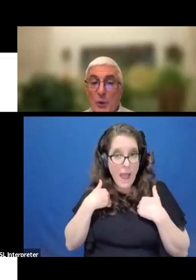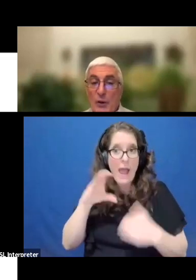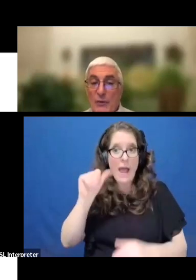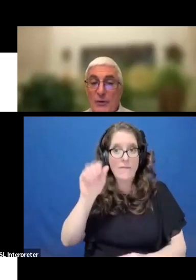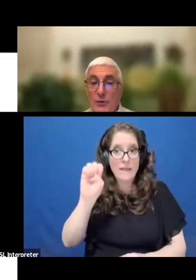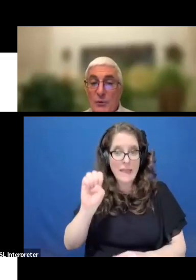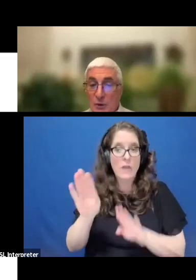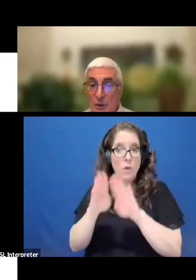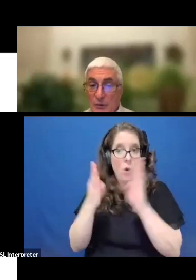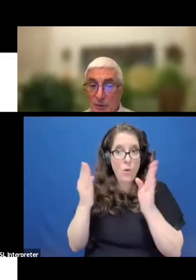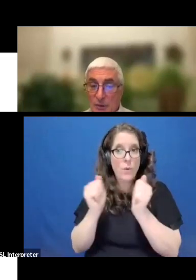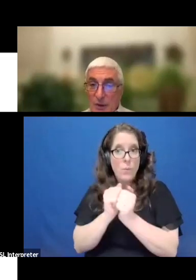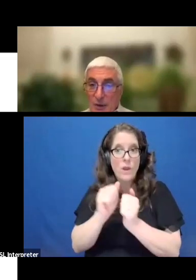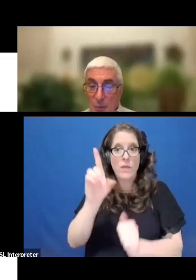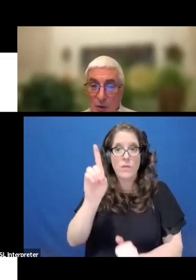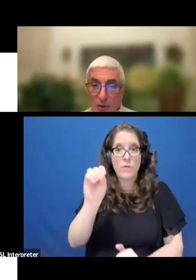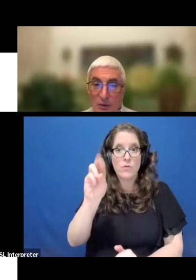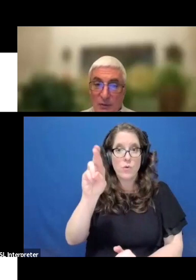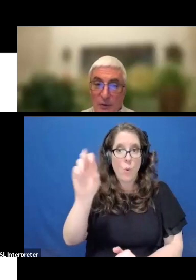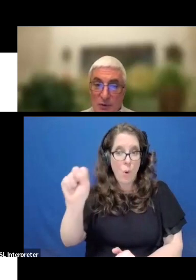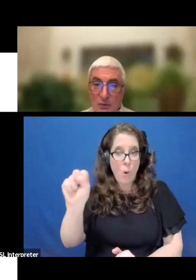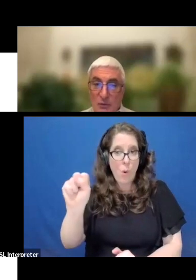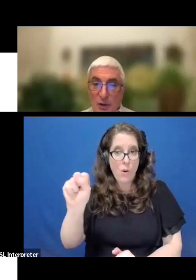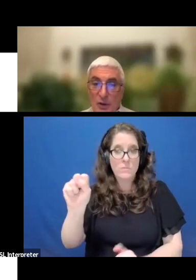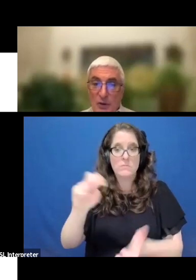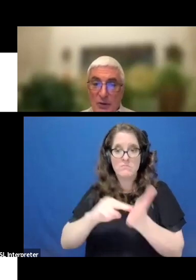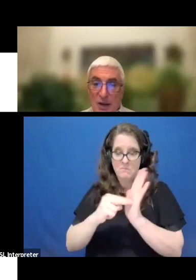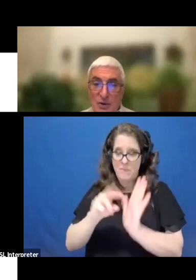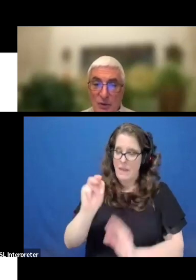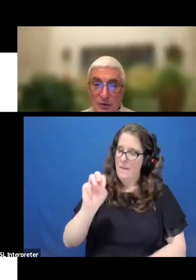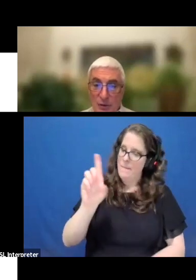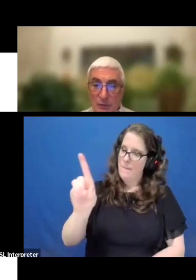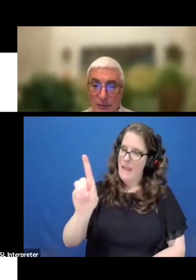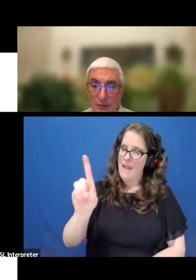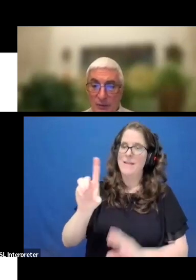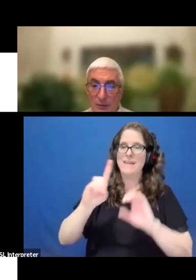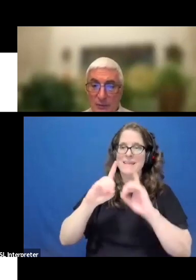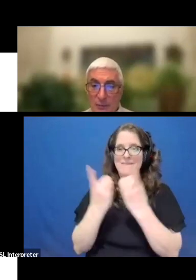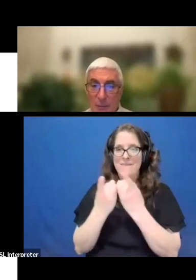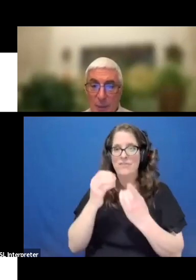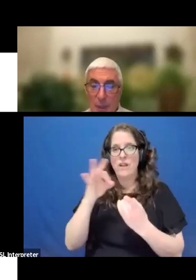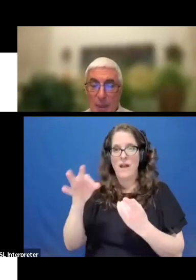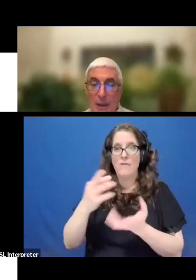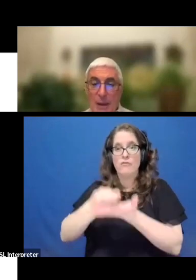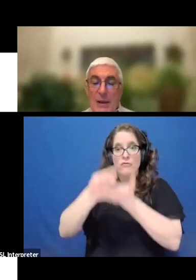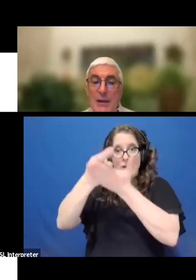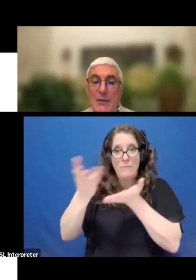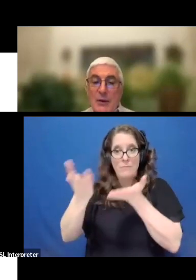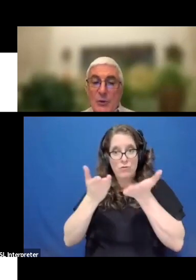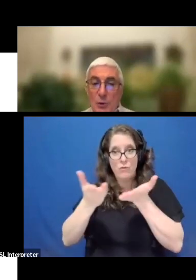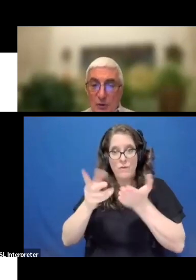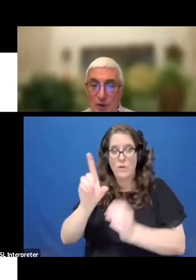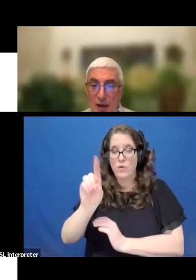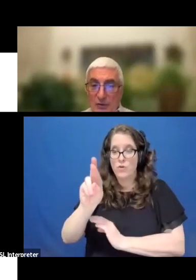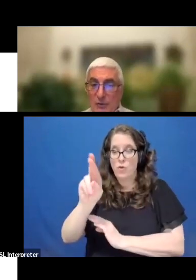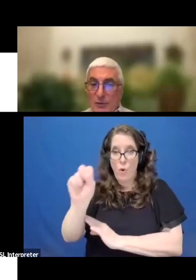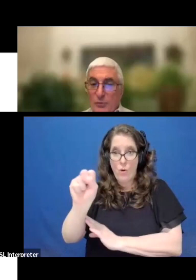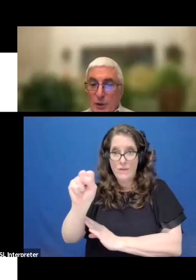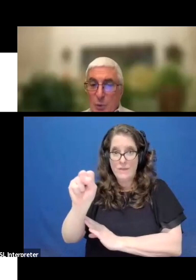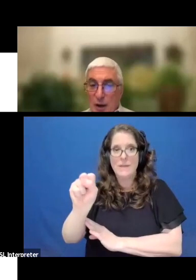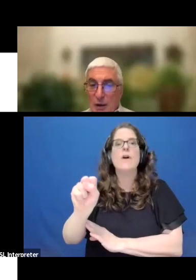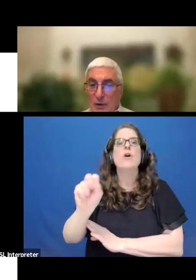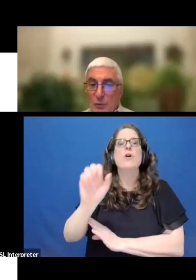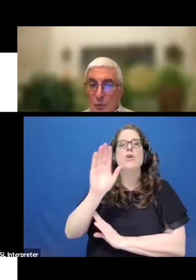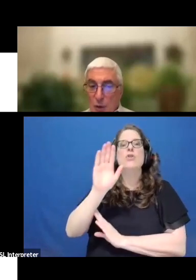open with DOORS, the Maryland Division of Rehabilitation Services, the DOORS counselor